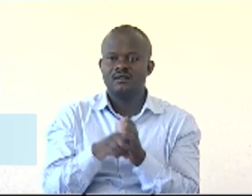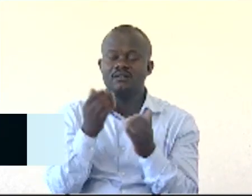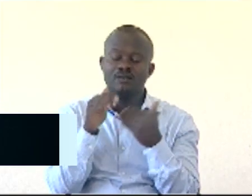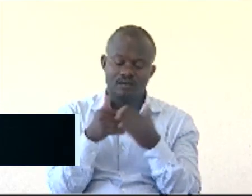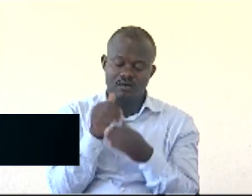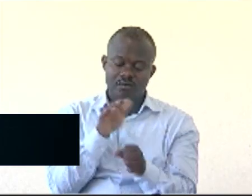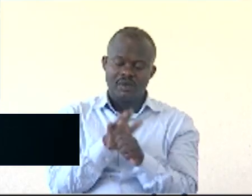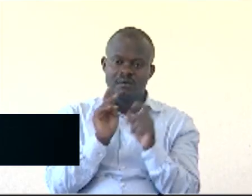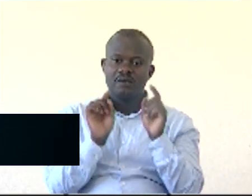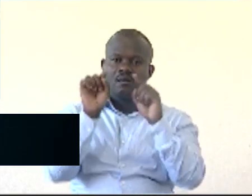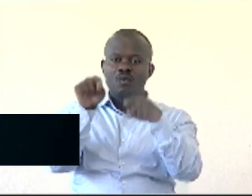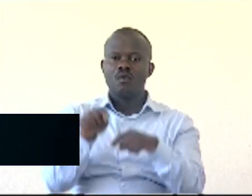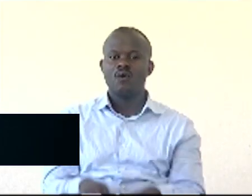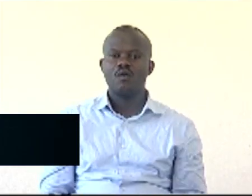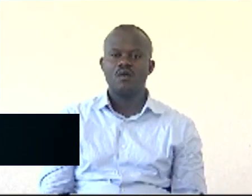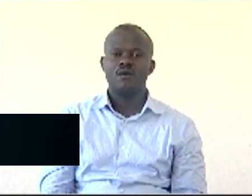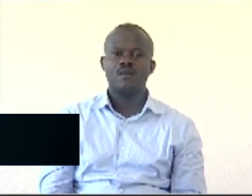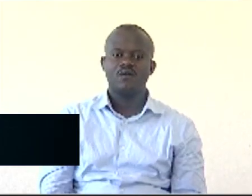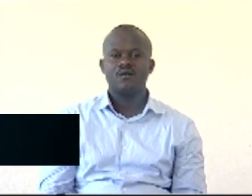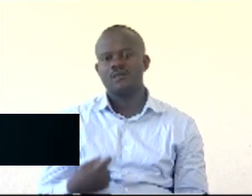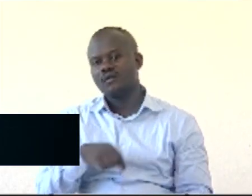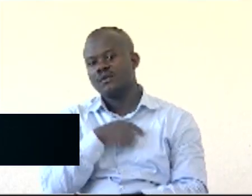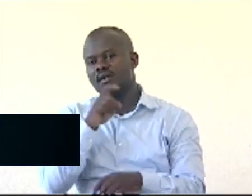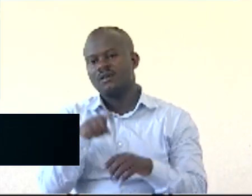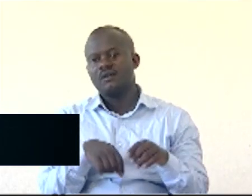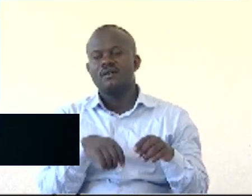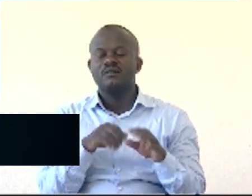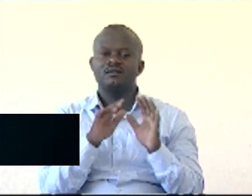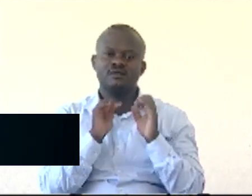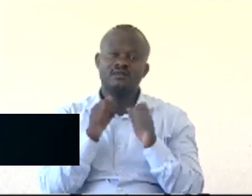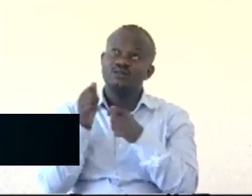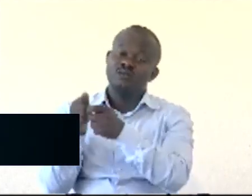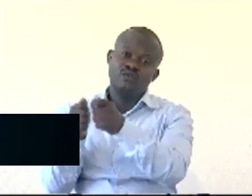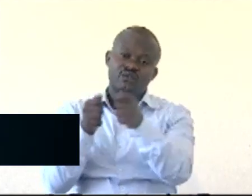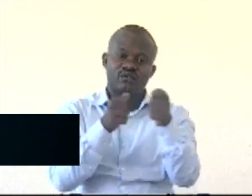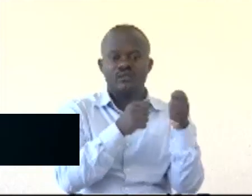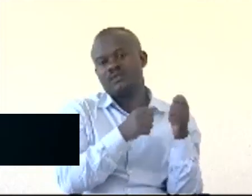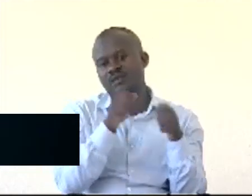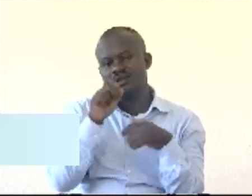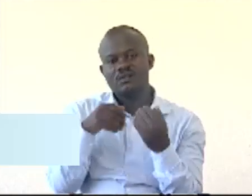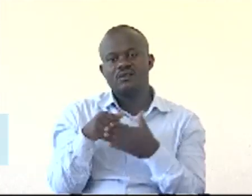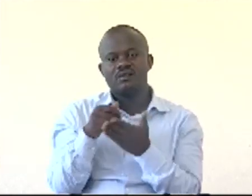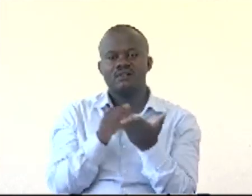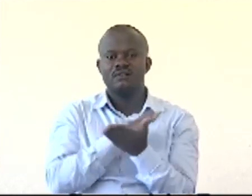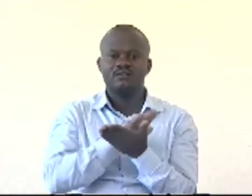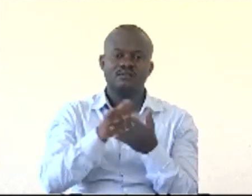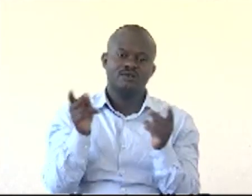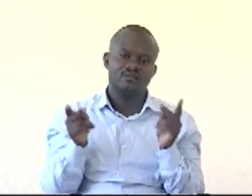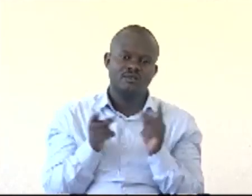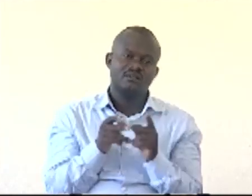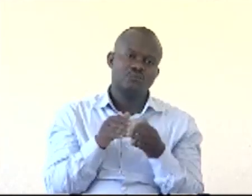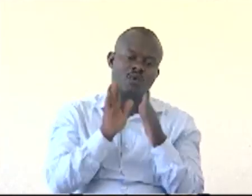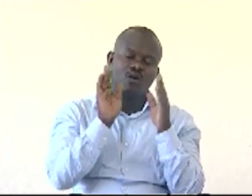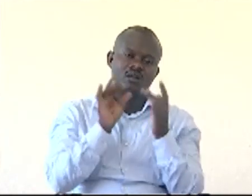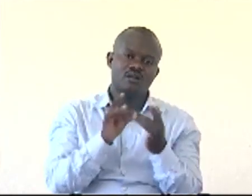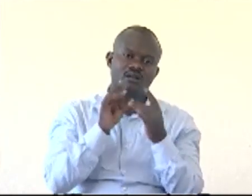people go. That means we have to disinfect the place. We have to make sure that we keep cleaning the place, more